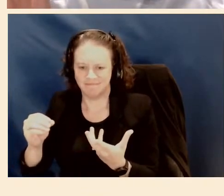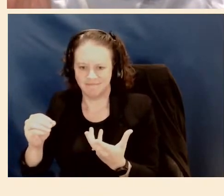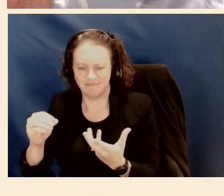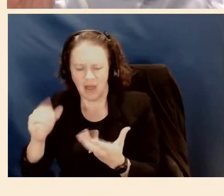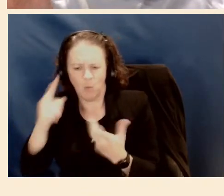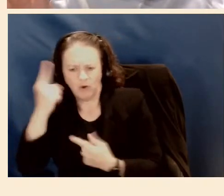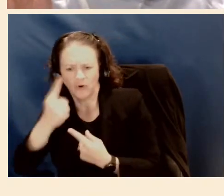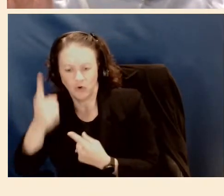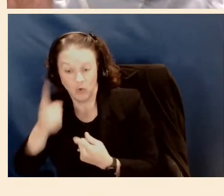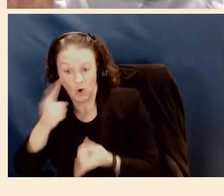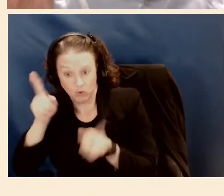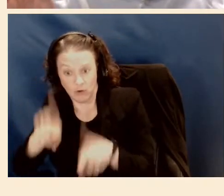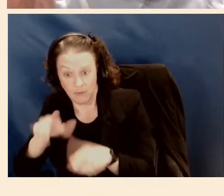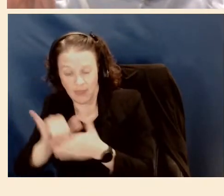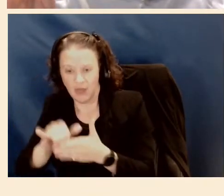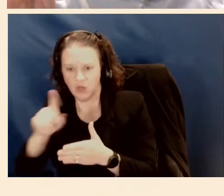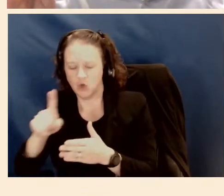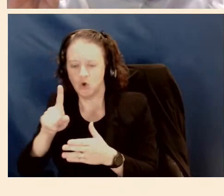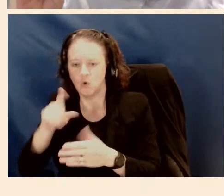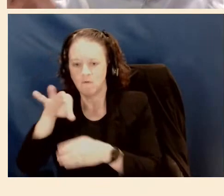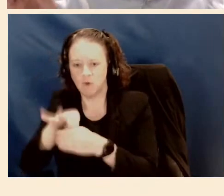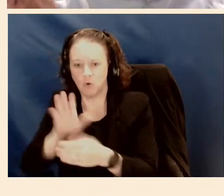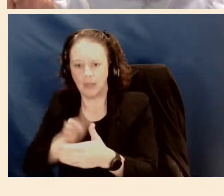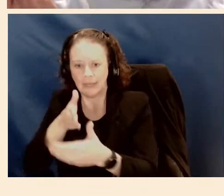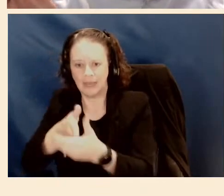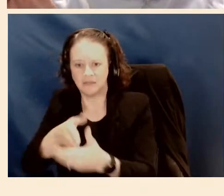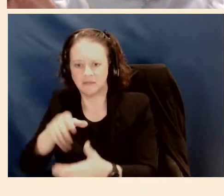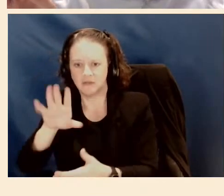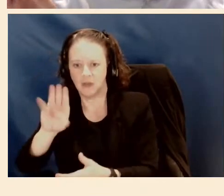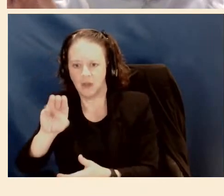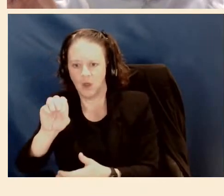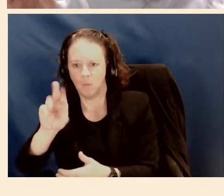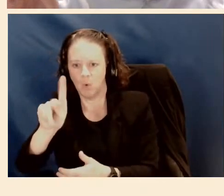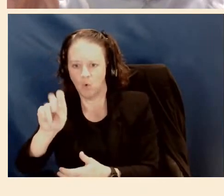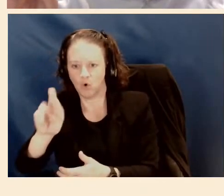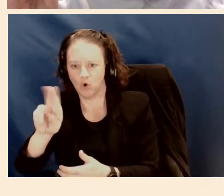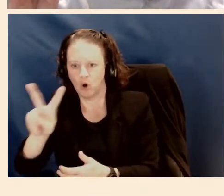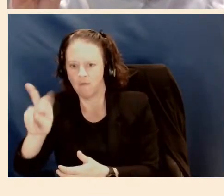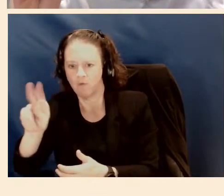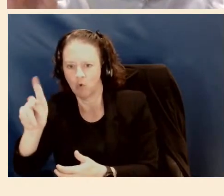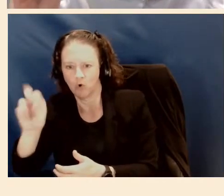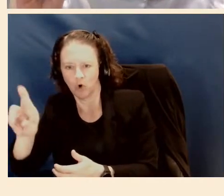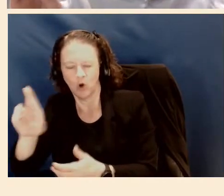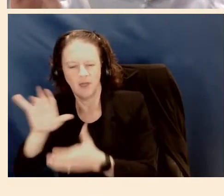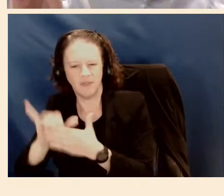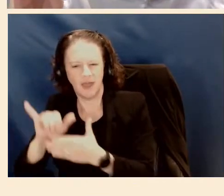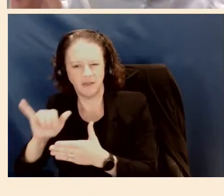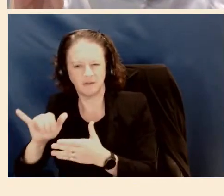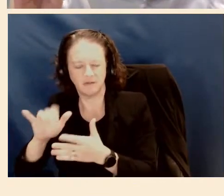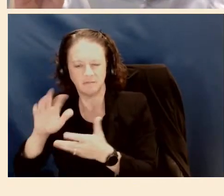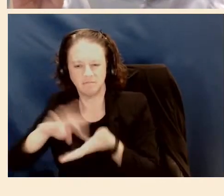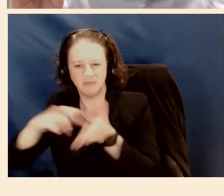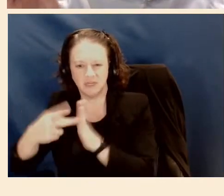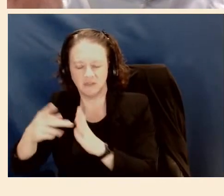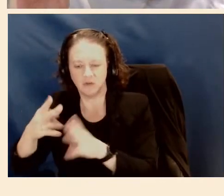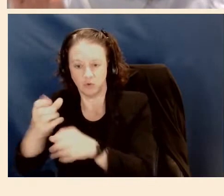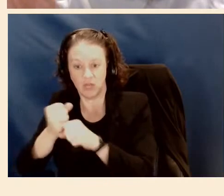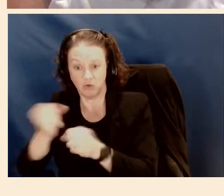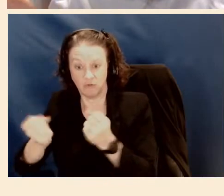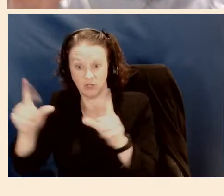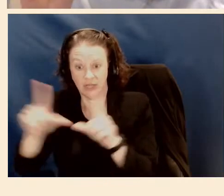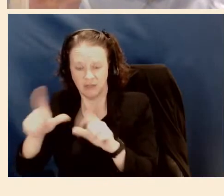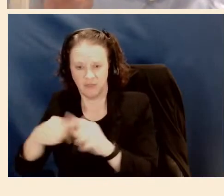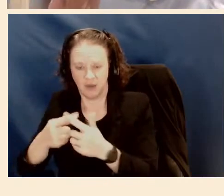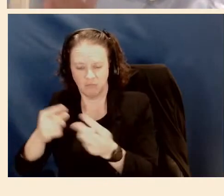automatically registers people to vote when they get their driver's license, as well as the legislation to pay for postage on mail-in ballots.